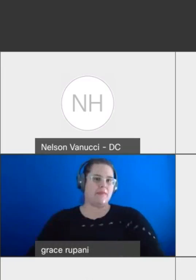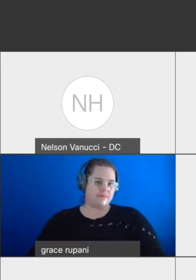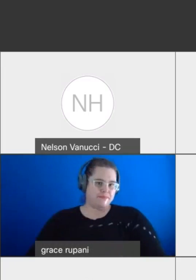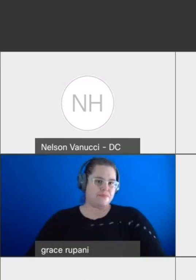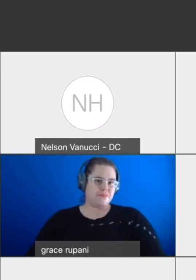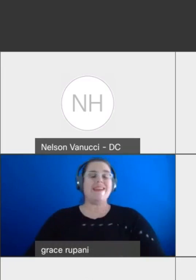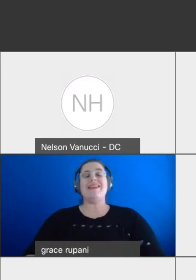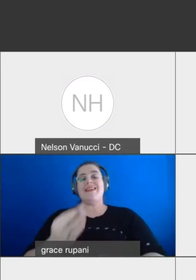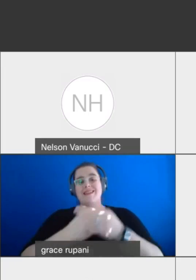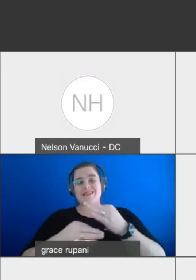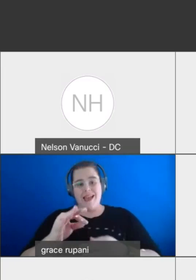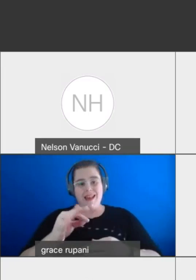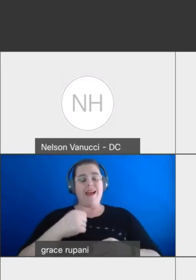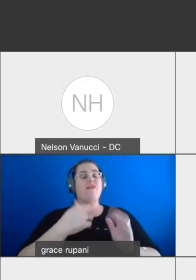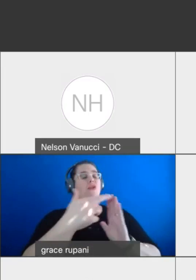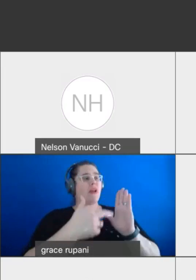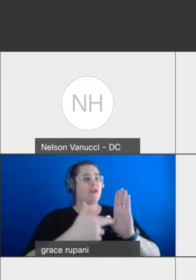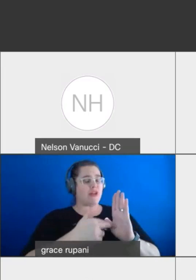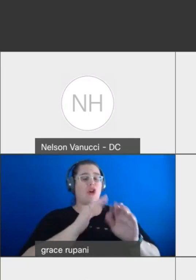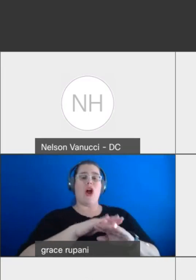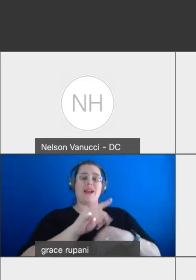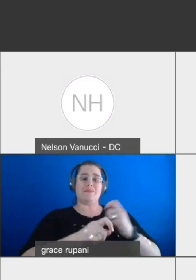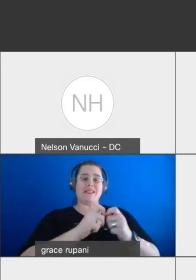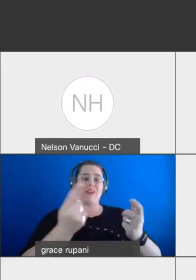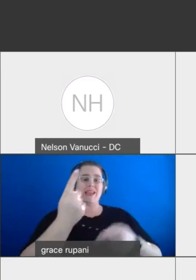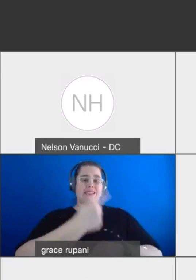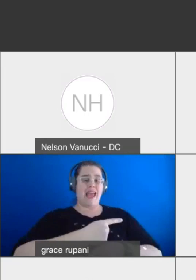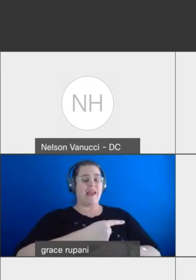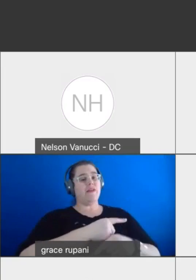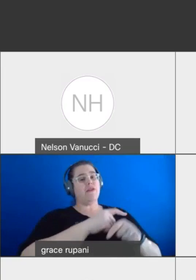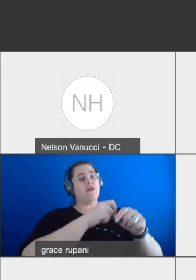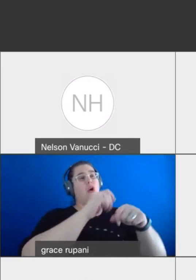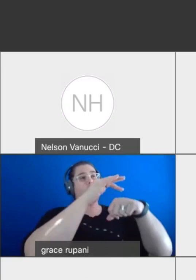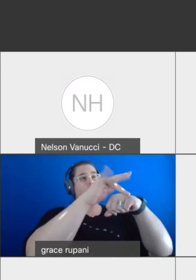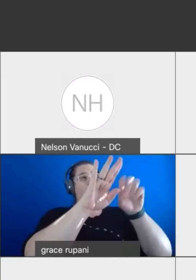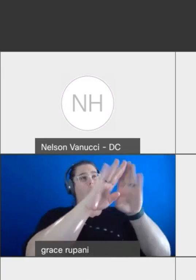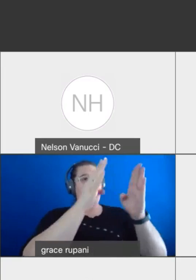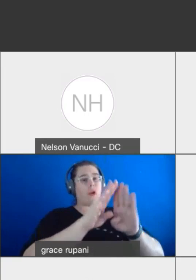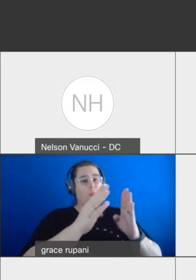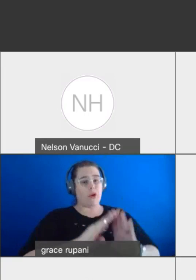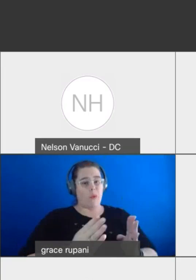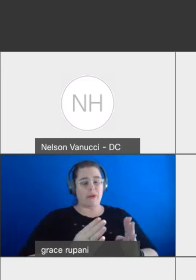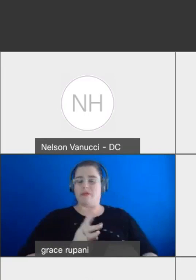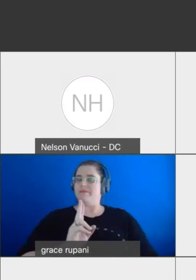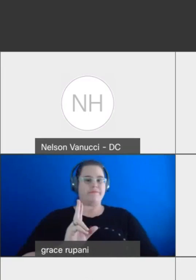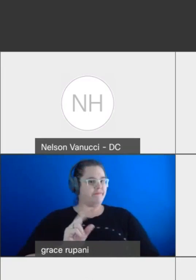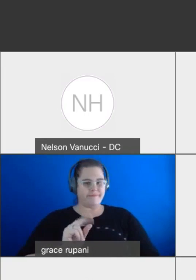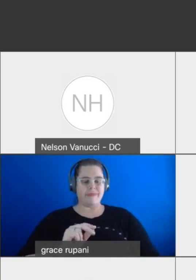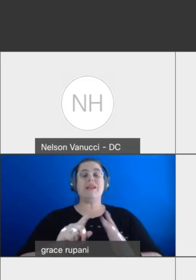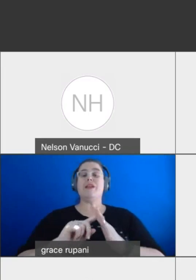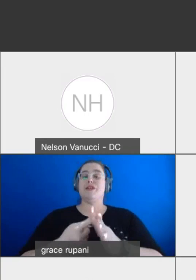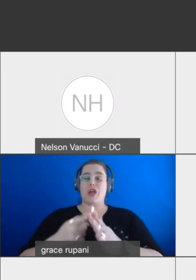particular days. Everyone can go in and register starting on Monday. People can go in and